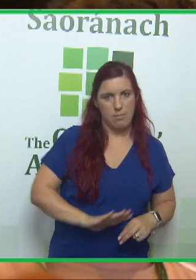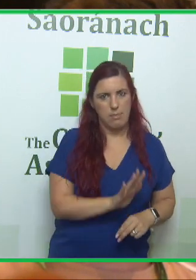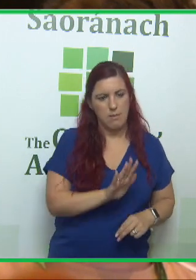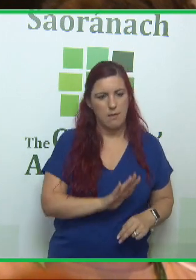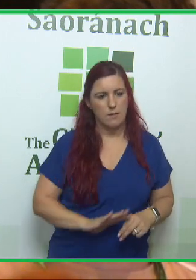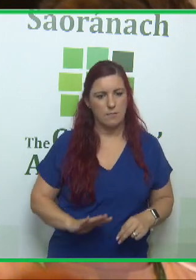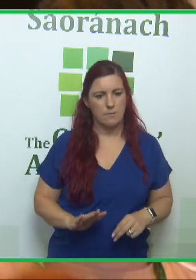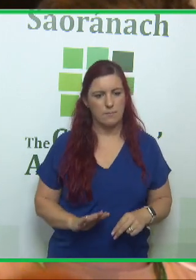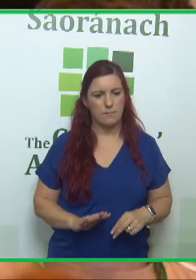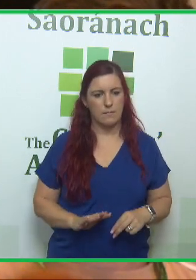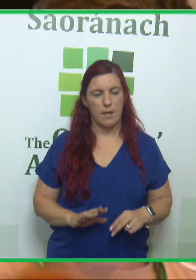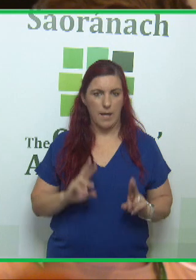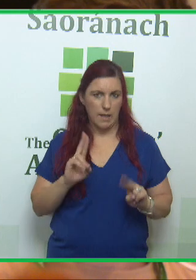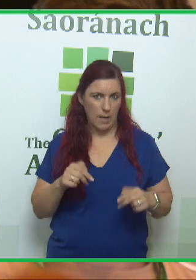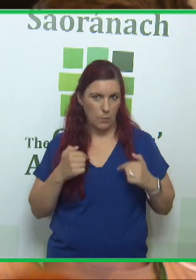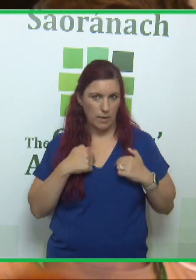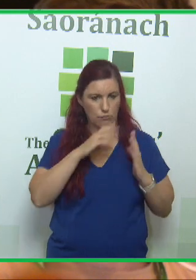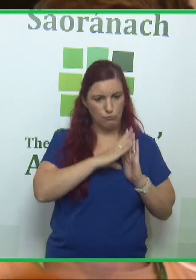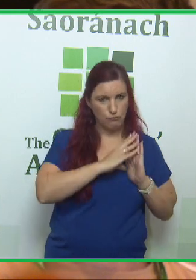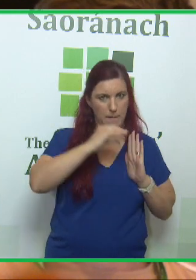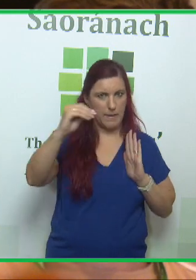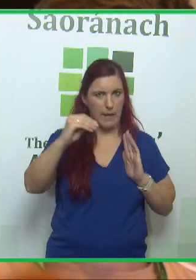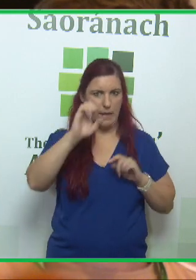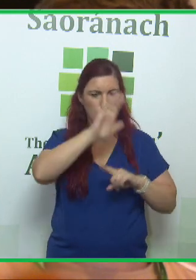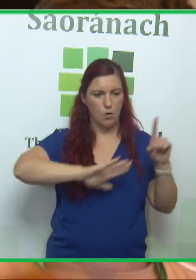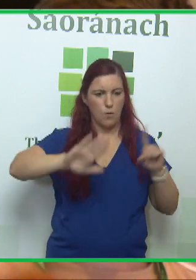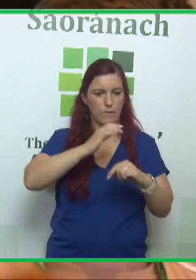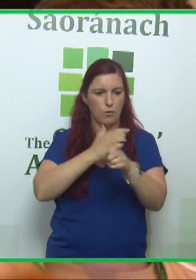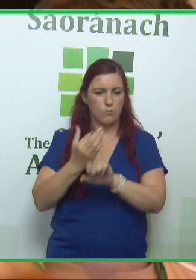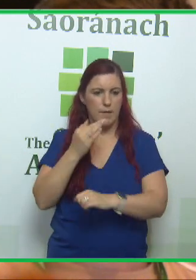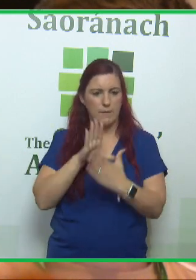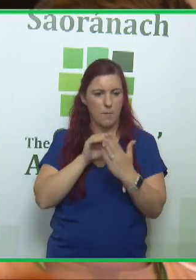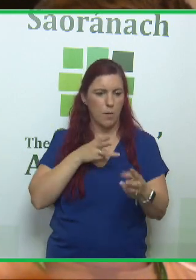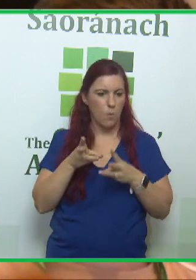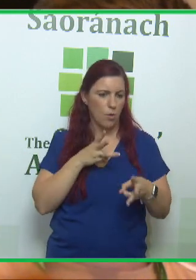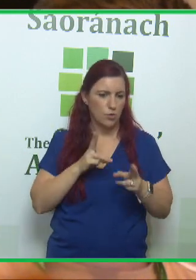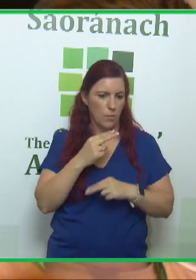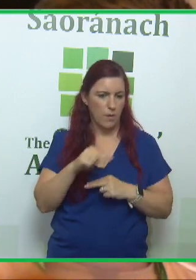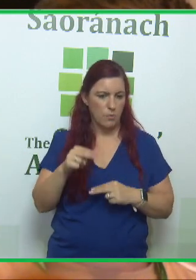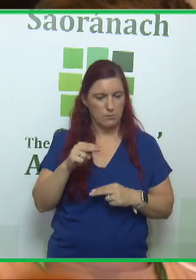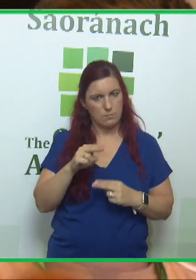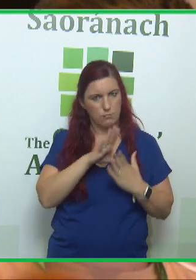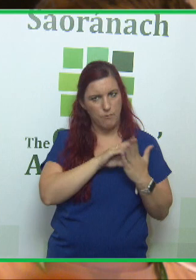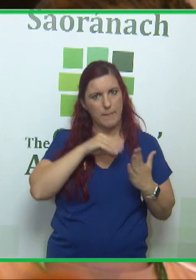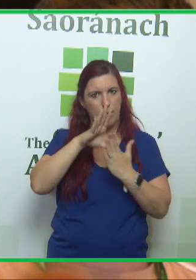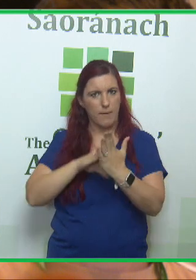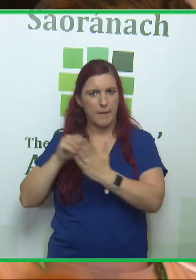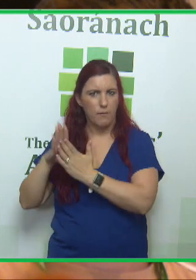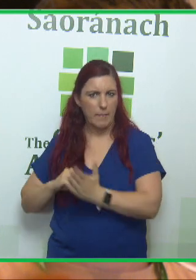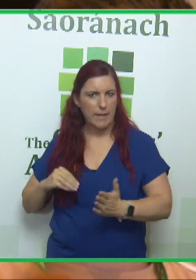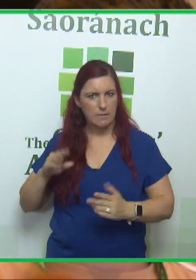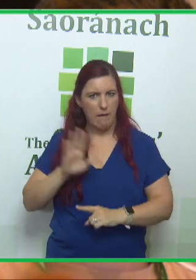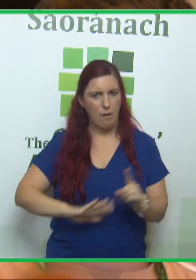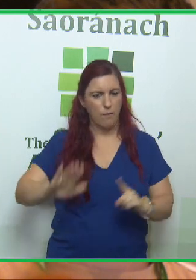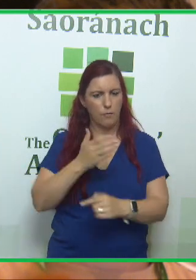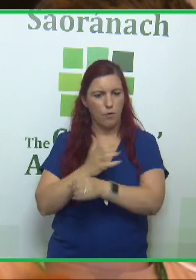And could we replicate that throughout the country? If the model works, should we not just be replicating that? And would that